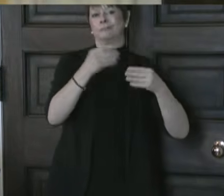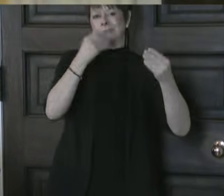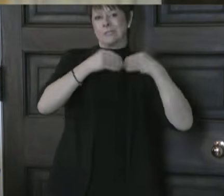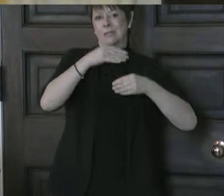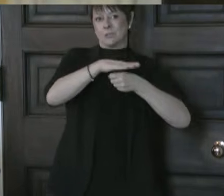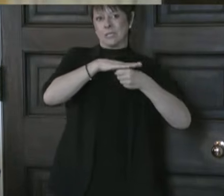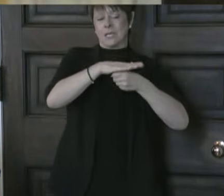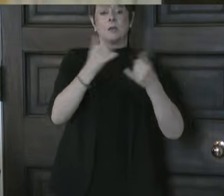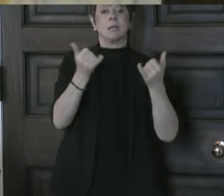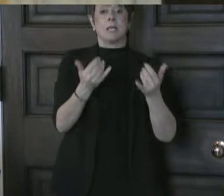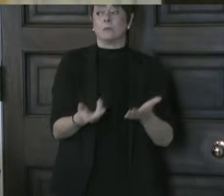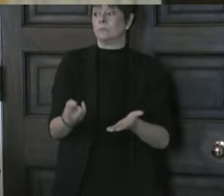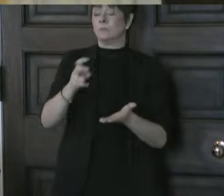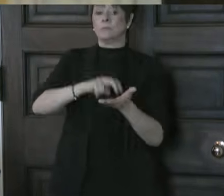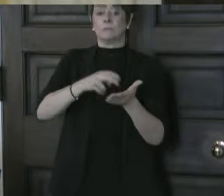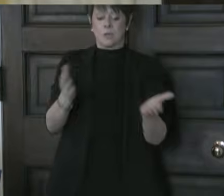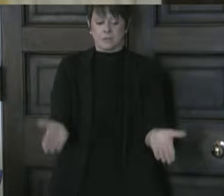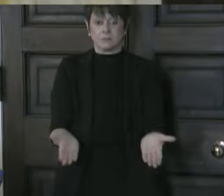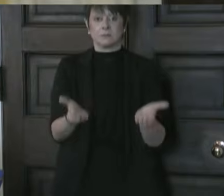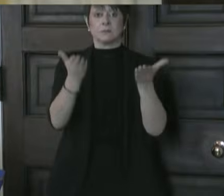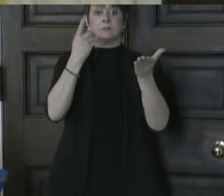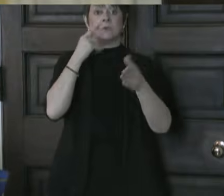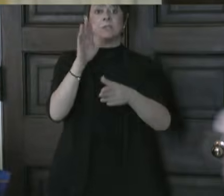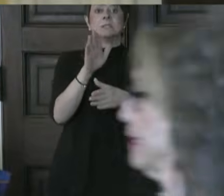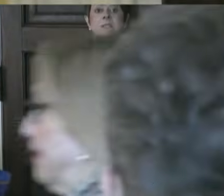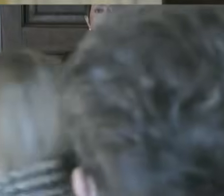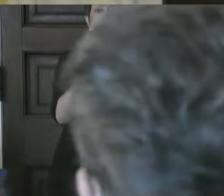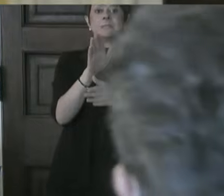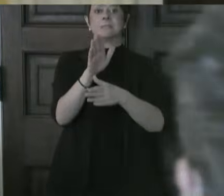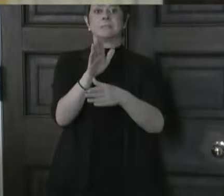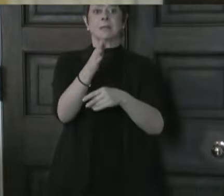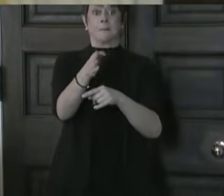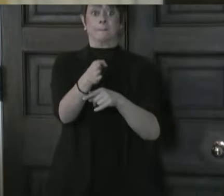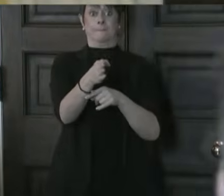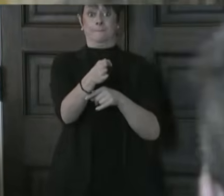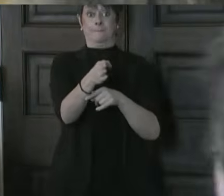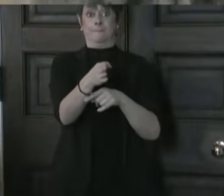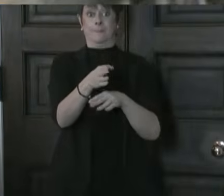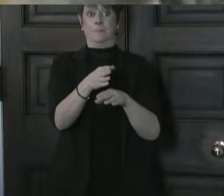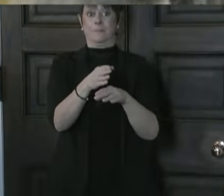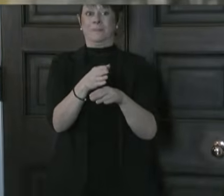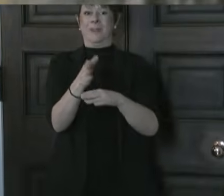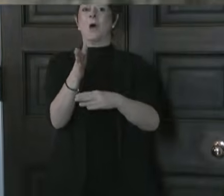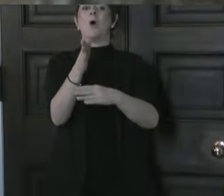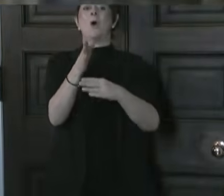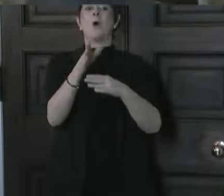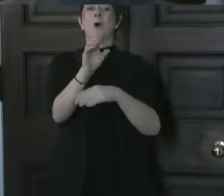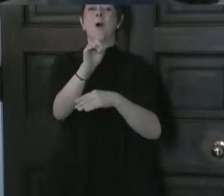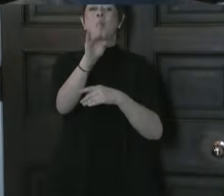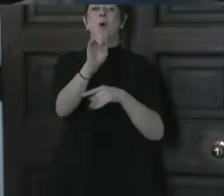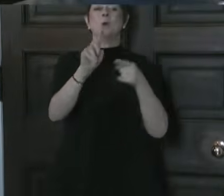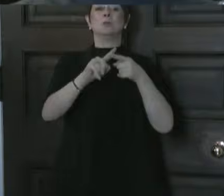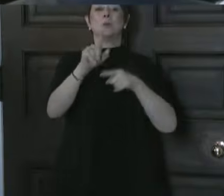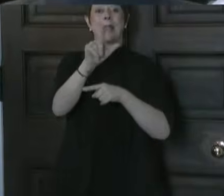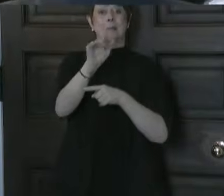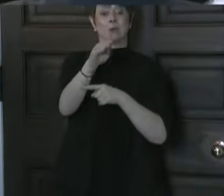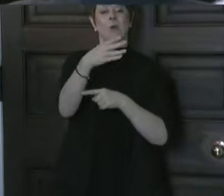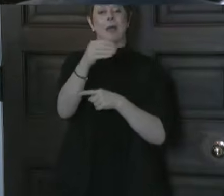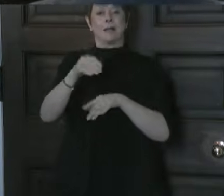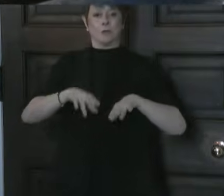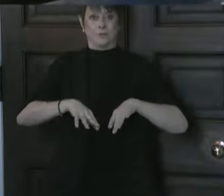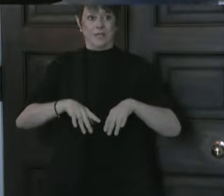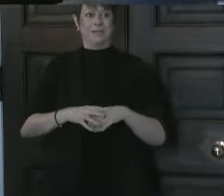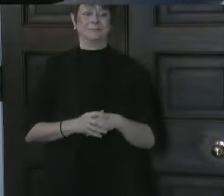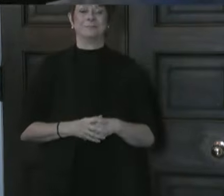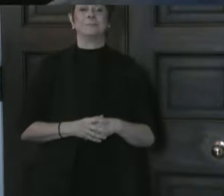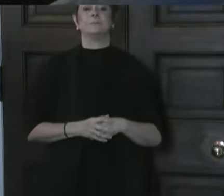rise as you are able for the singing of the Ode to Newfoundland and the Ode to Labrador, which will be led by